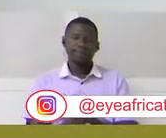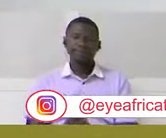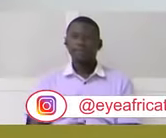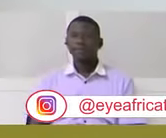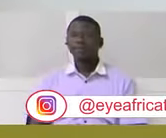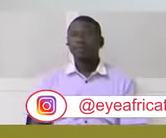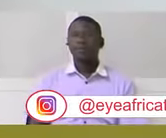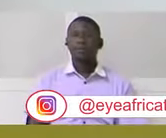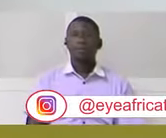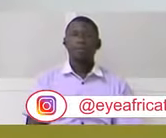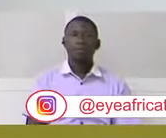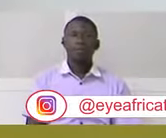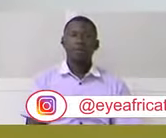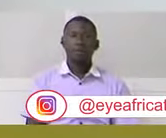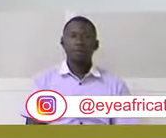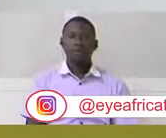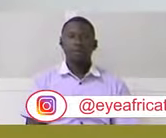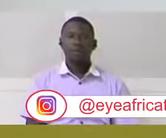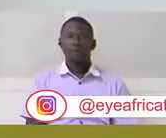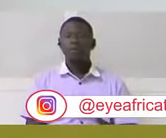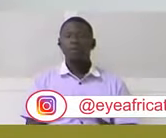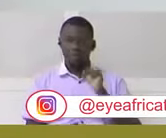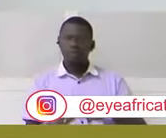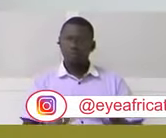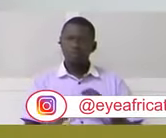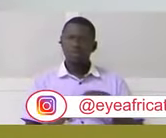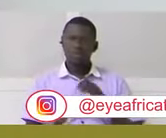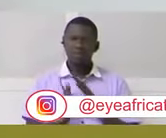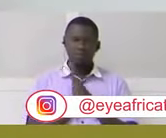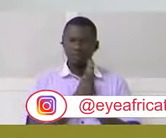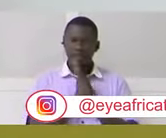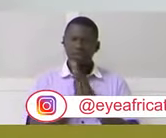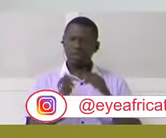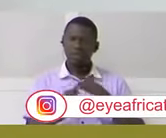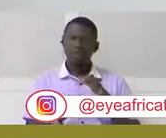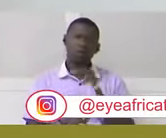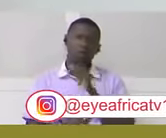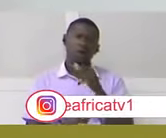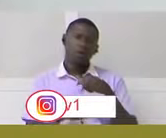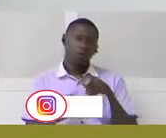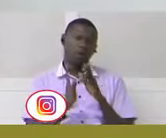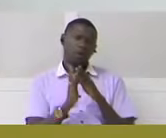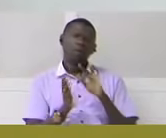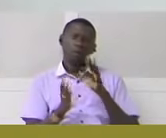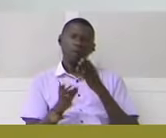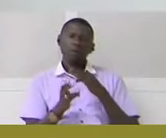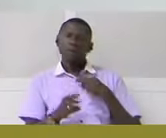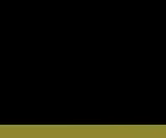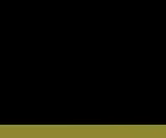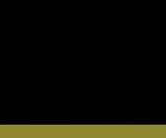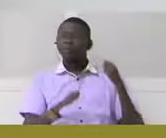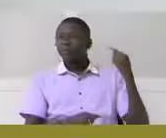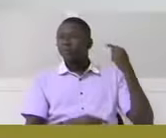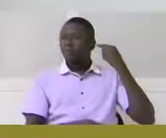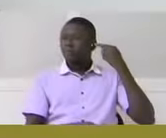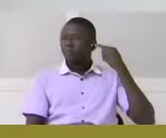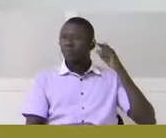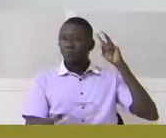He could have been challenged in another way. Another way that, you know, he could have had it.